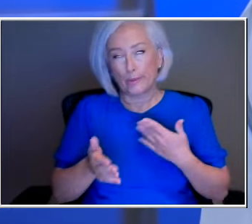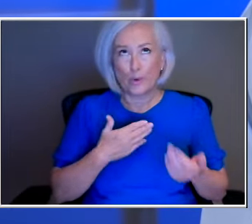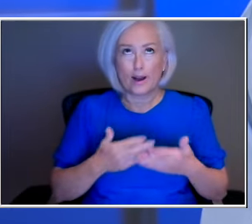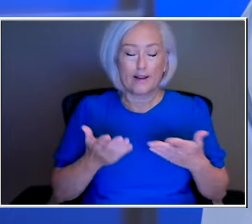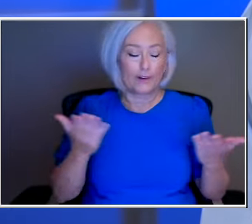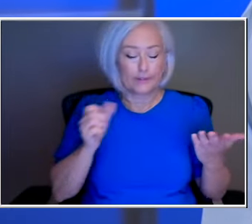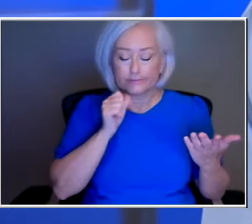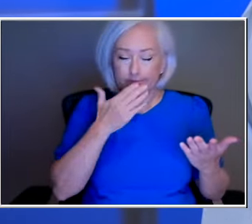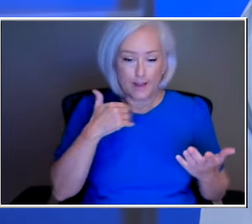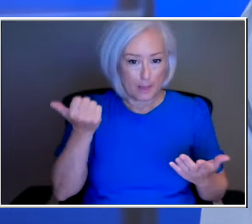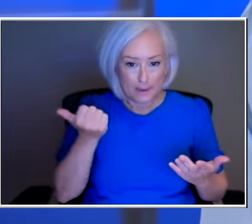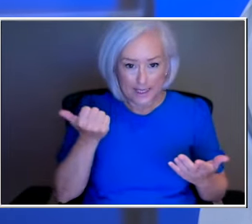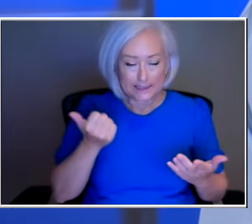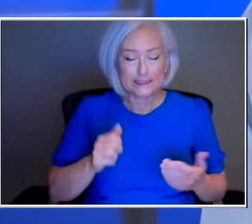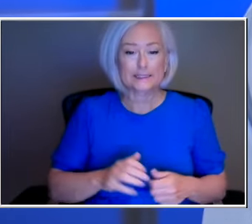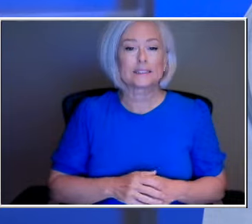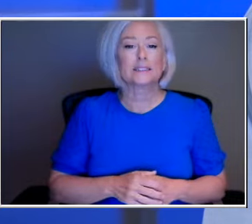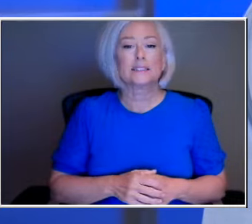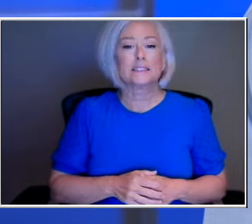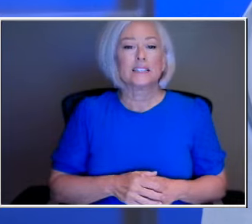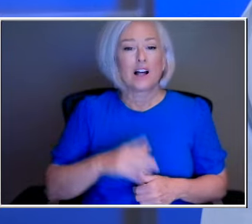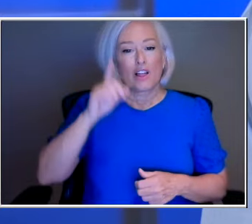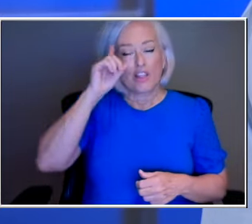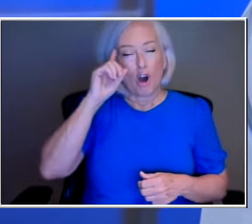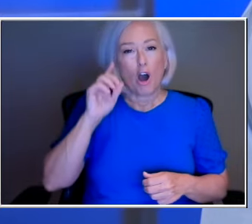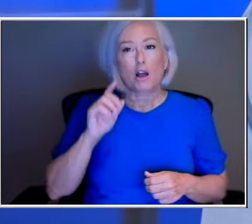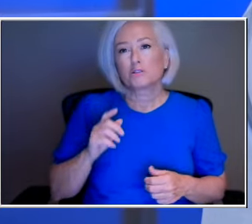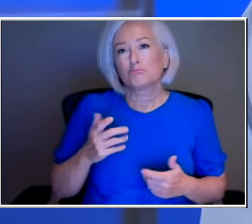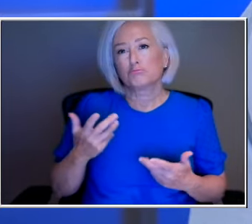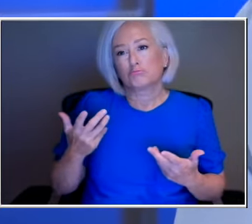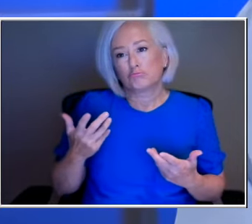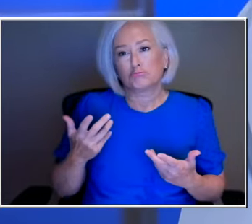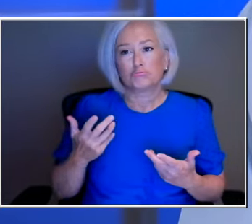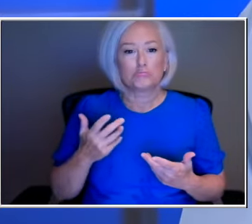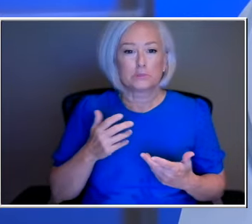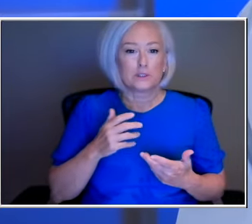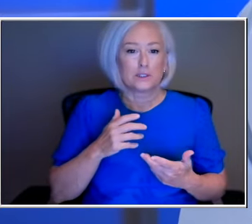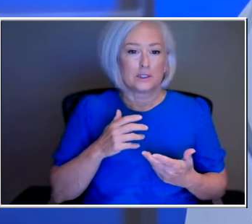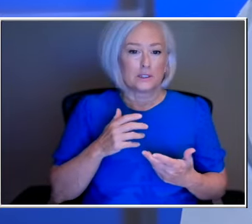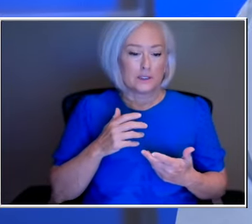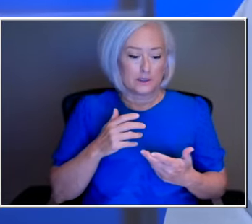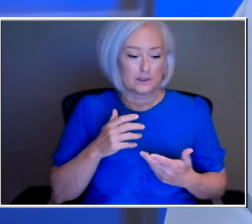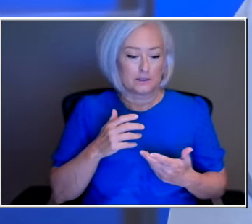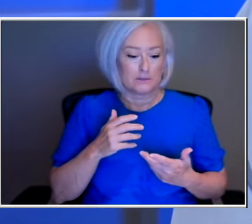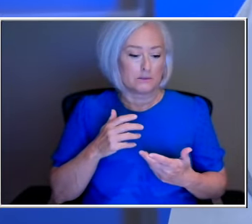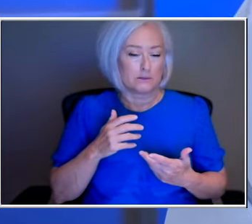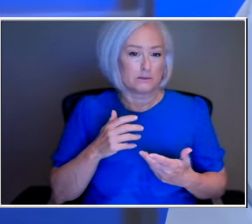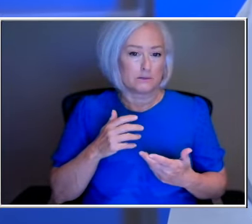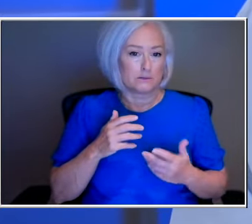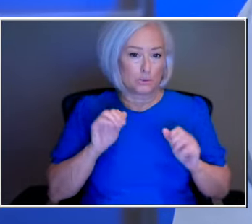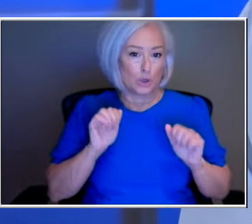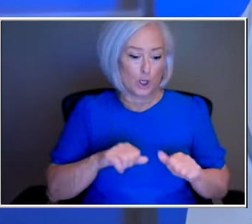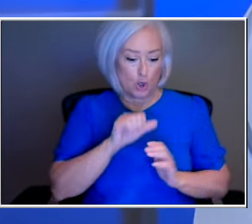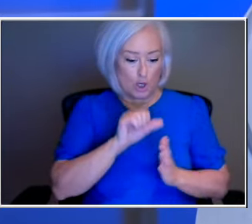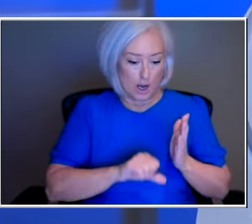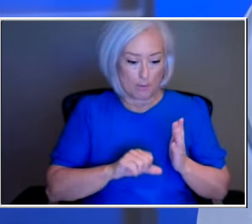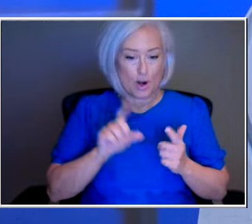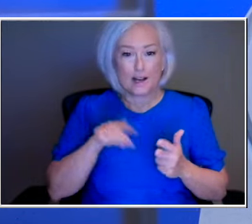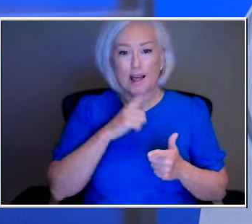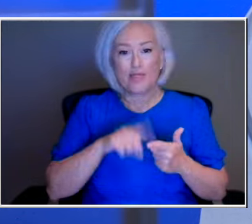and didn't think it was something that we would allow me to would be operable. And then I started on